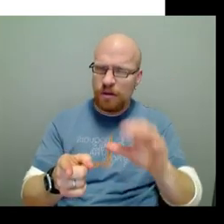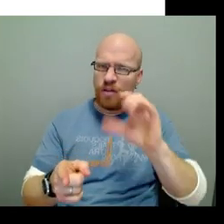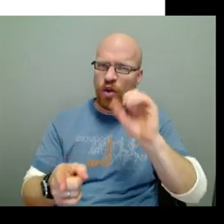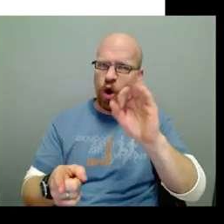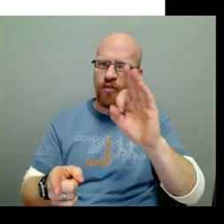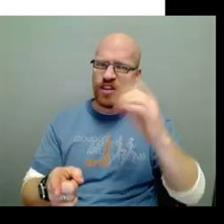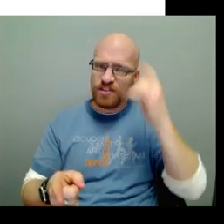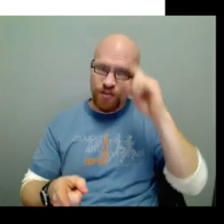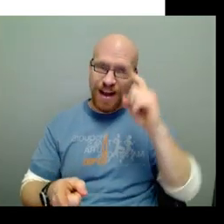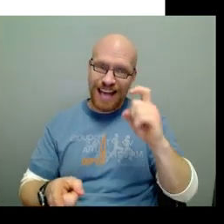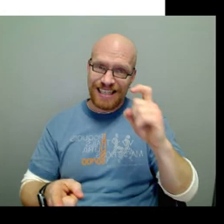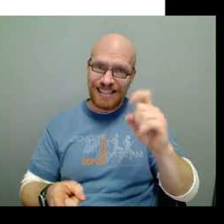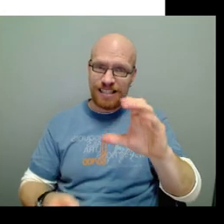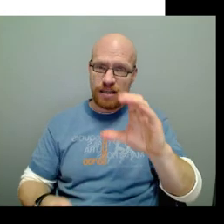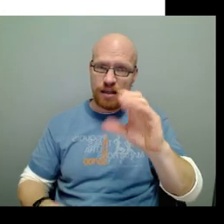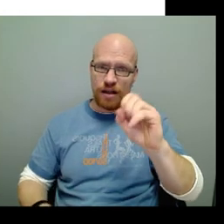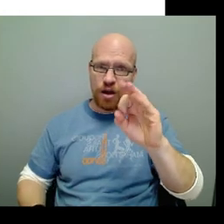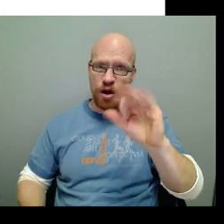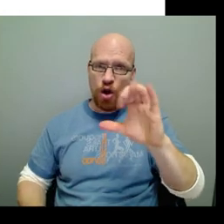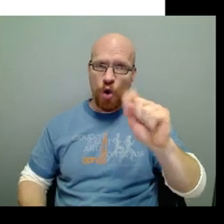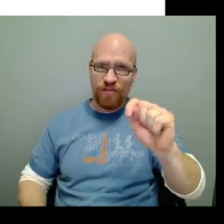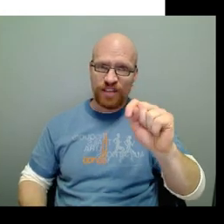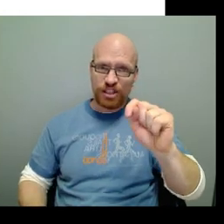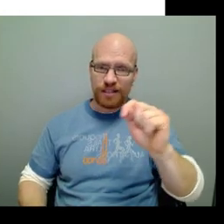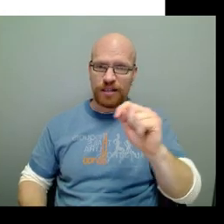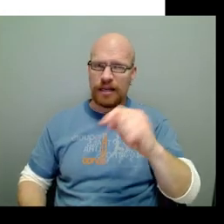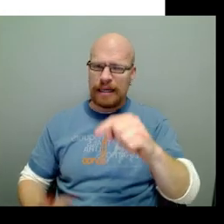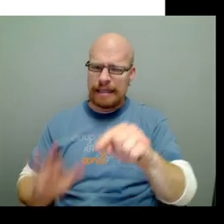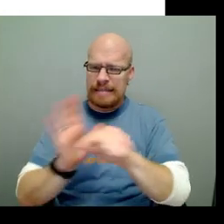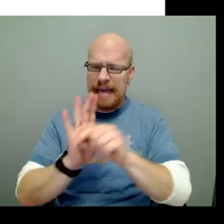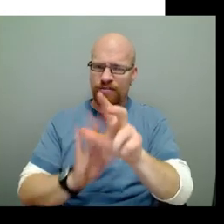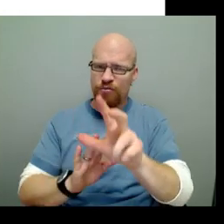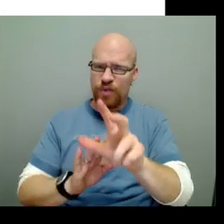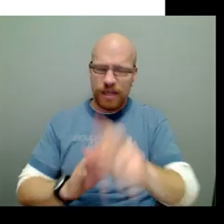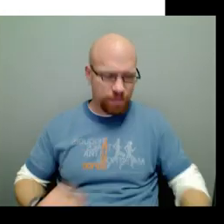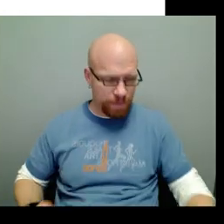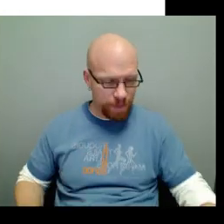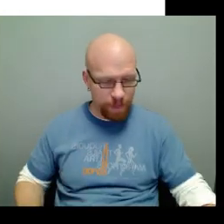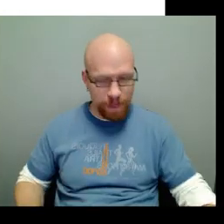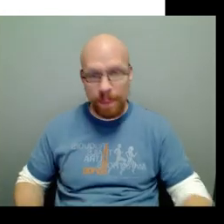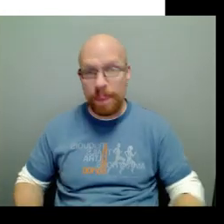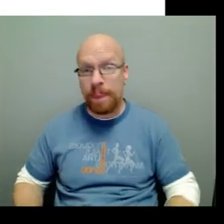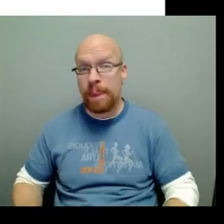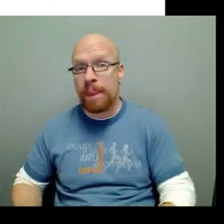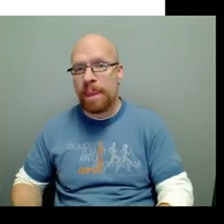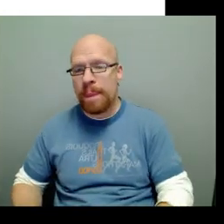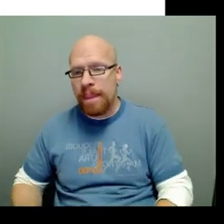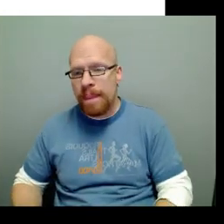the coefficient for x coefficient is negative 3.